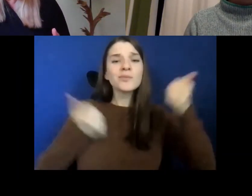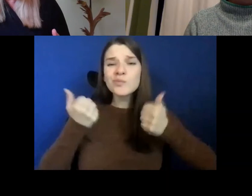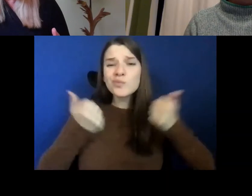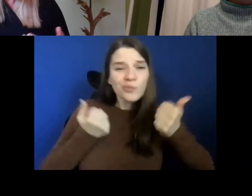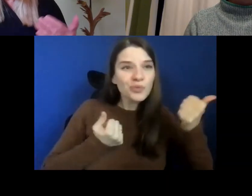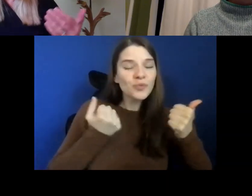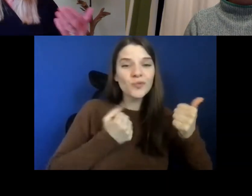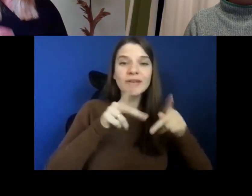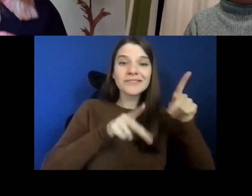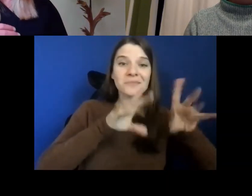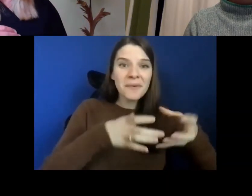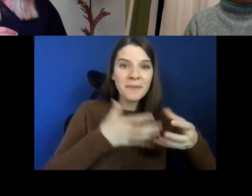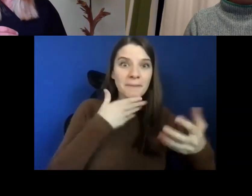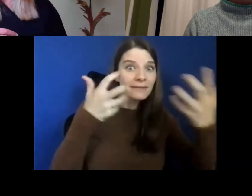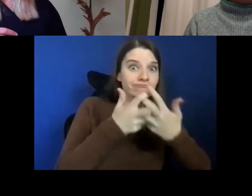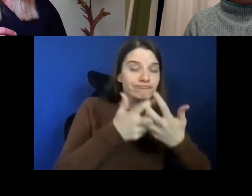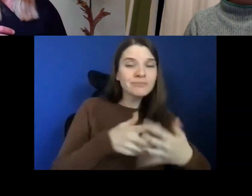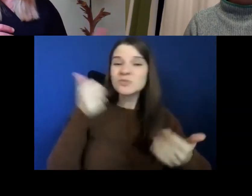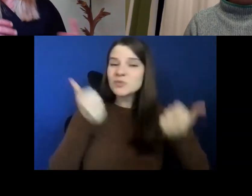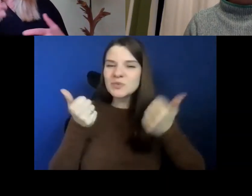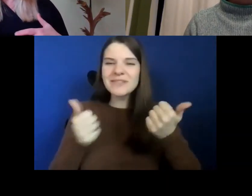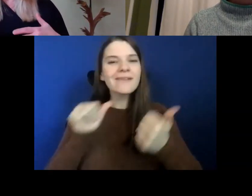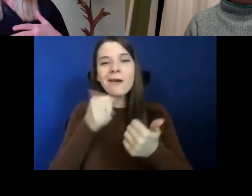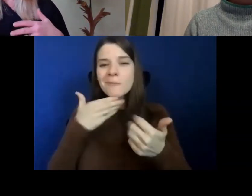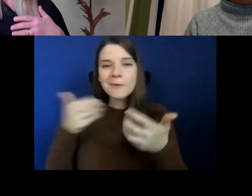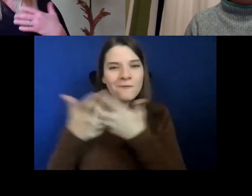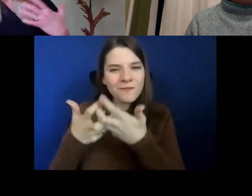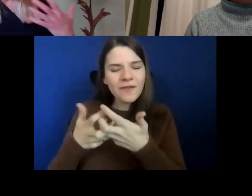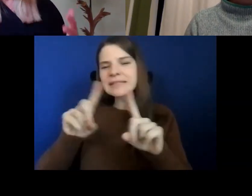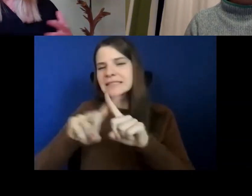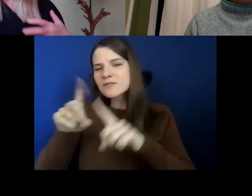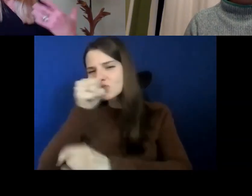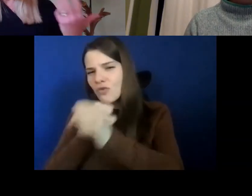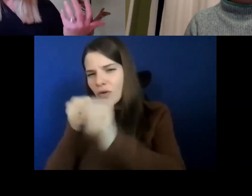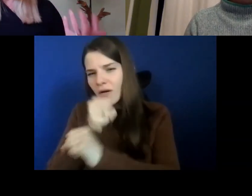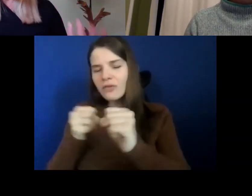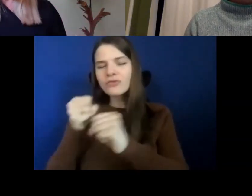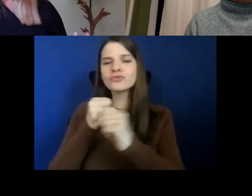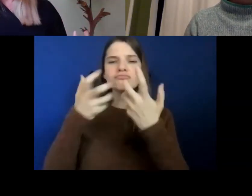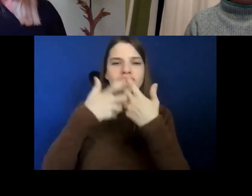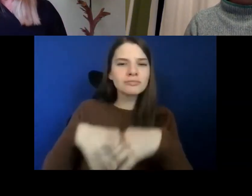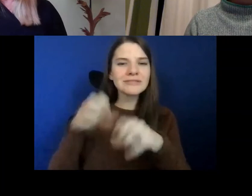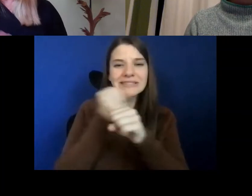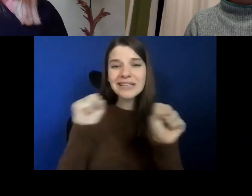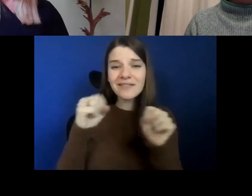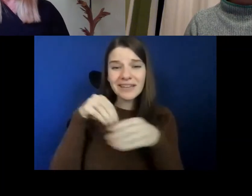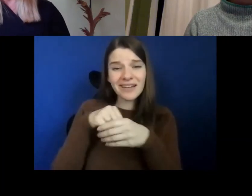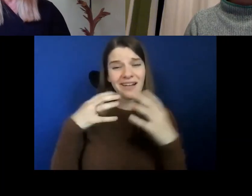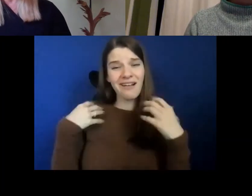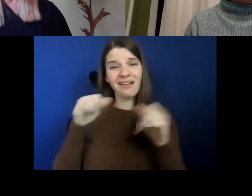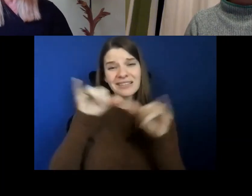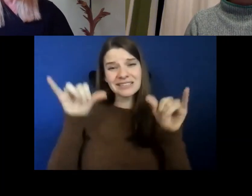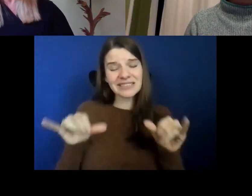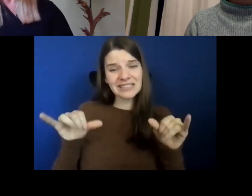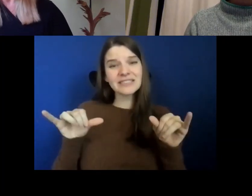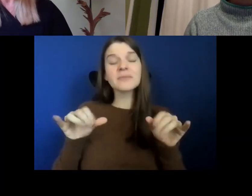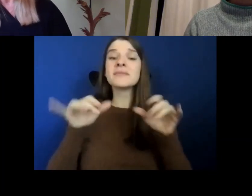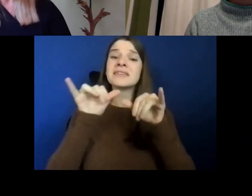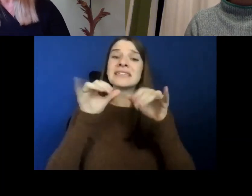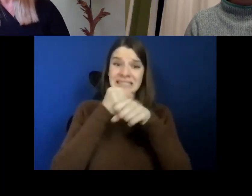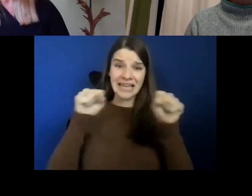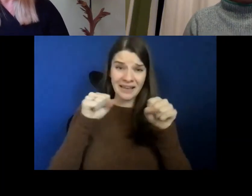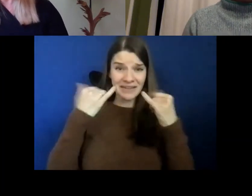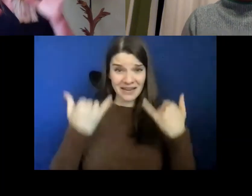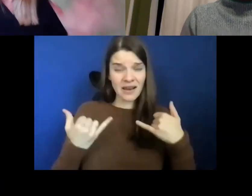it good for, which populations is it not, and the safety of coming into the health system now is very high.